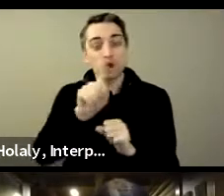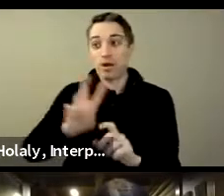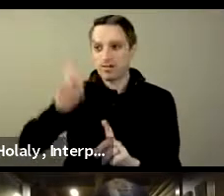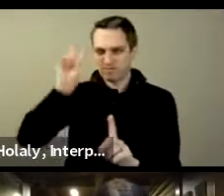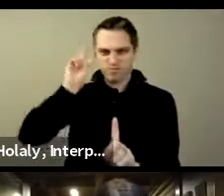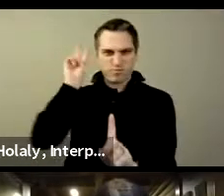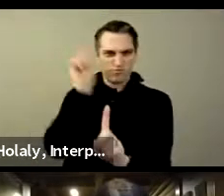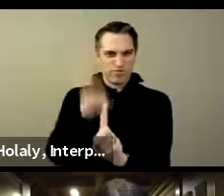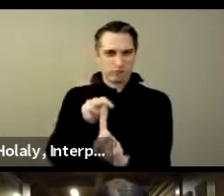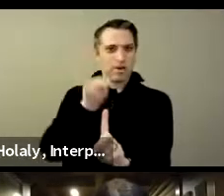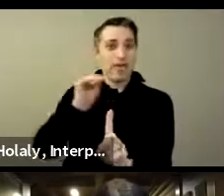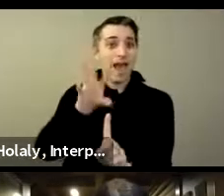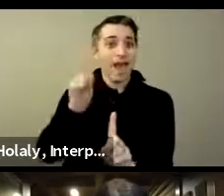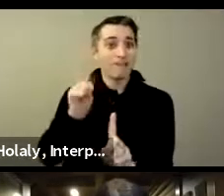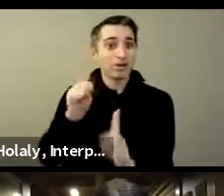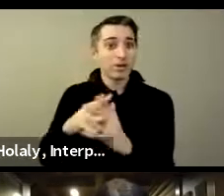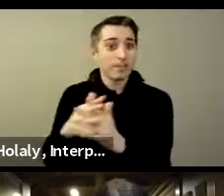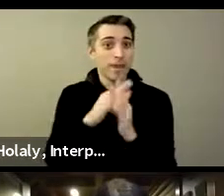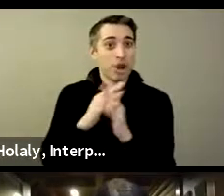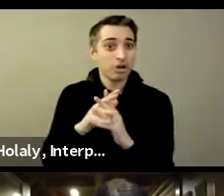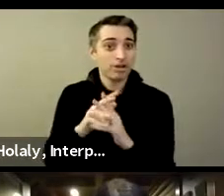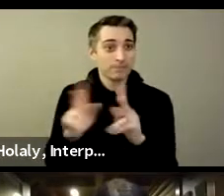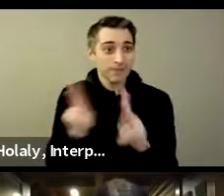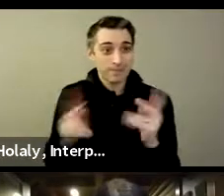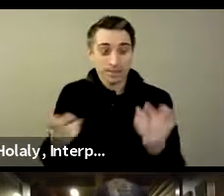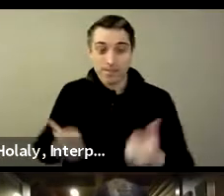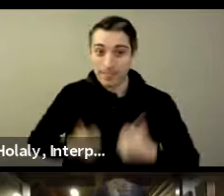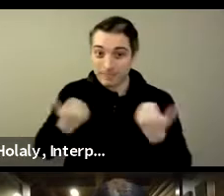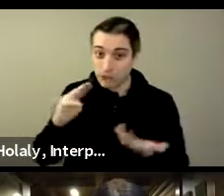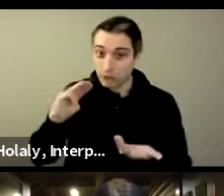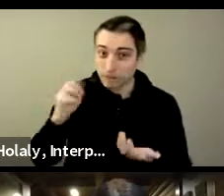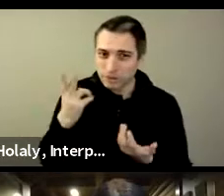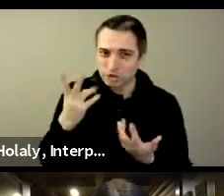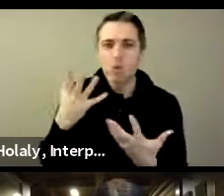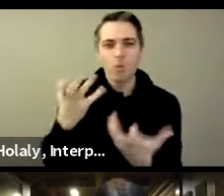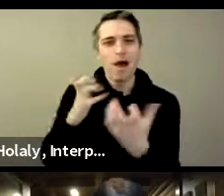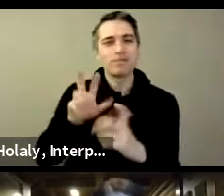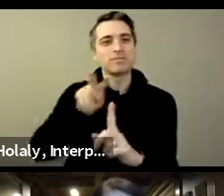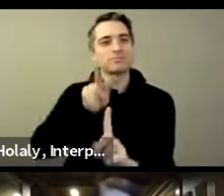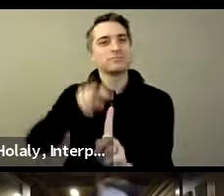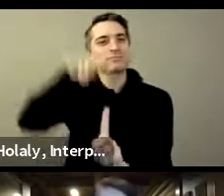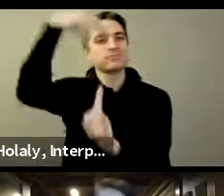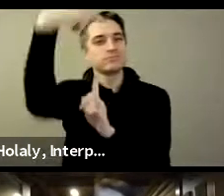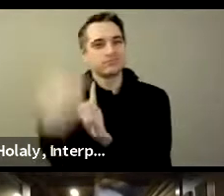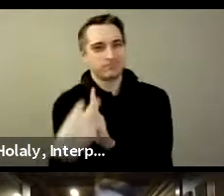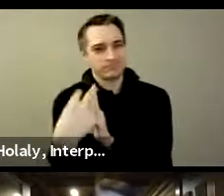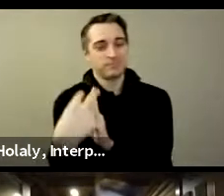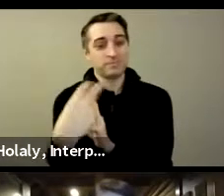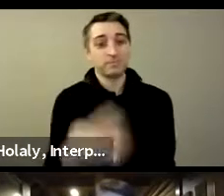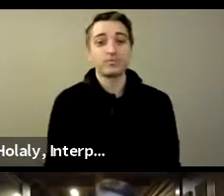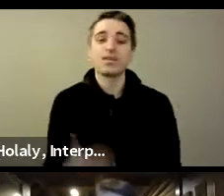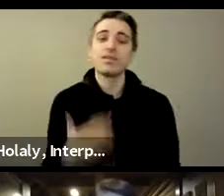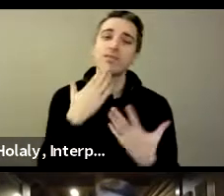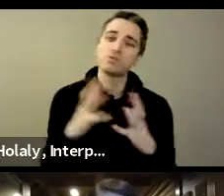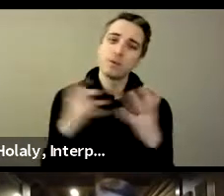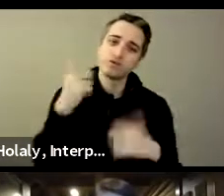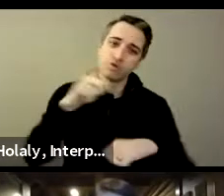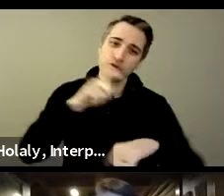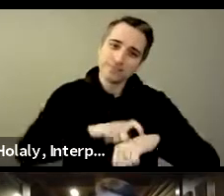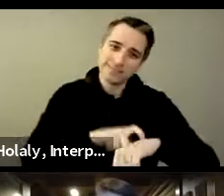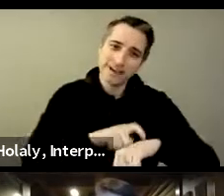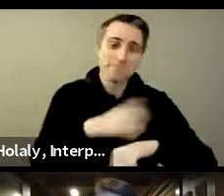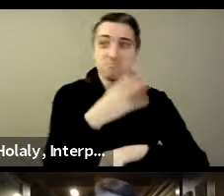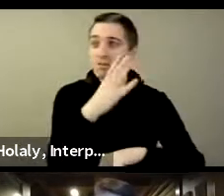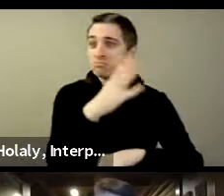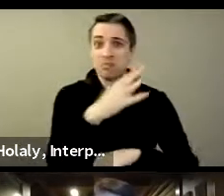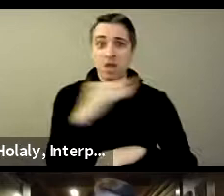Michigan's African-American residents. We thank you so much for your time and are happy to answer any questions. Thank you. Are there any questions